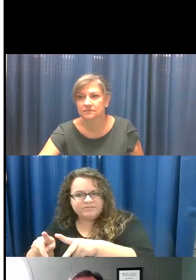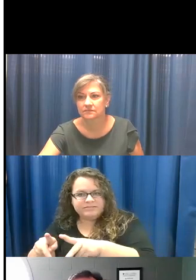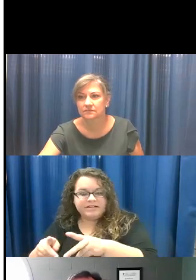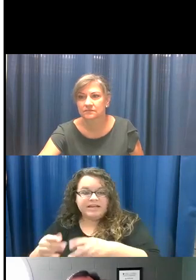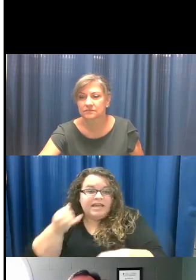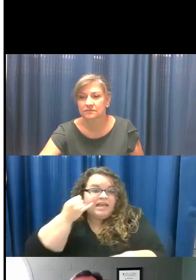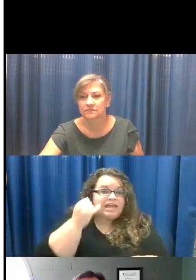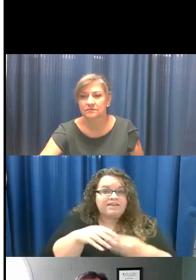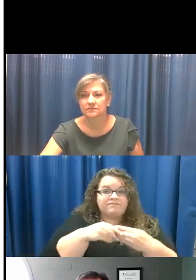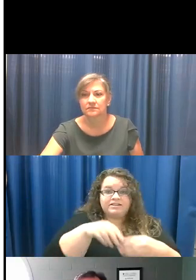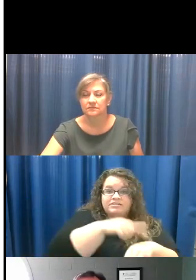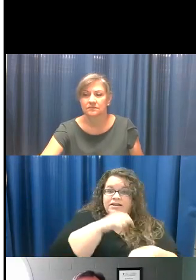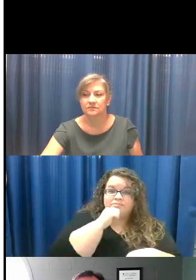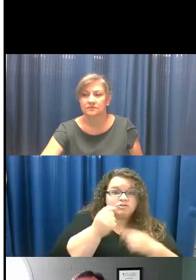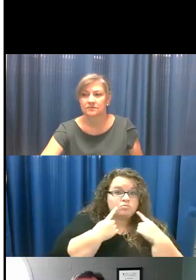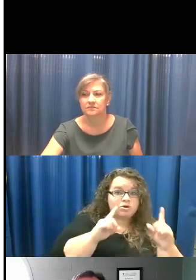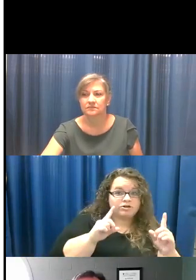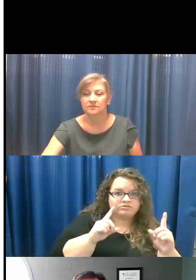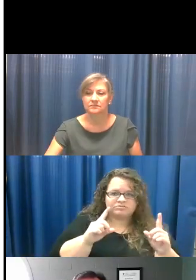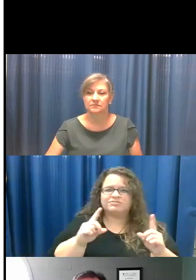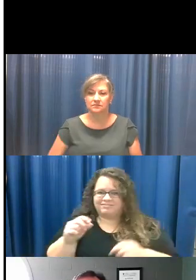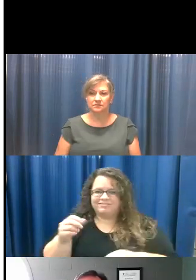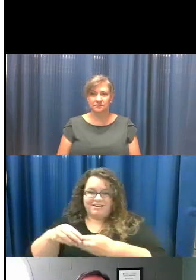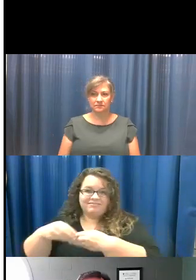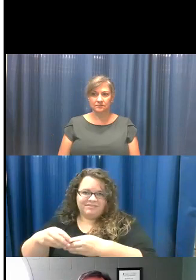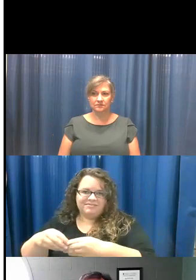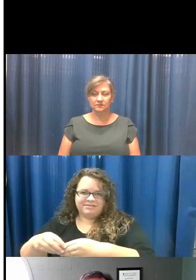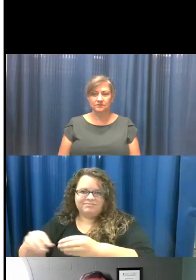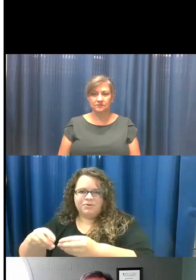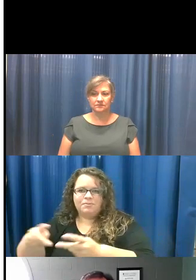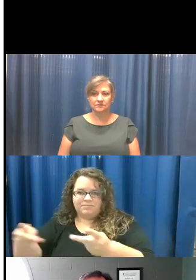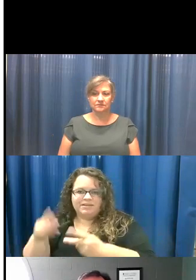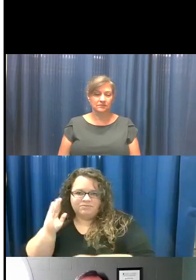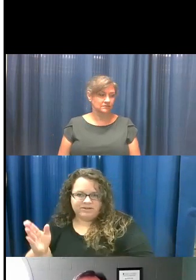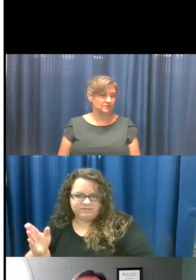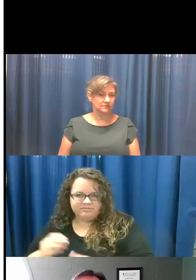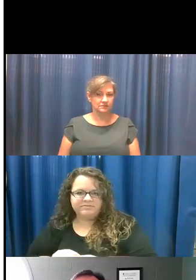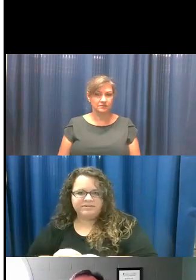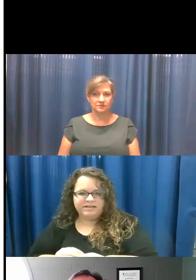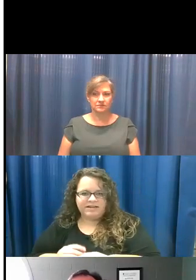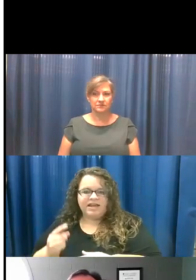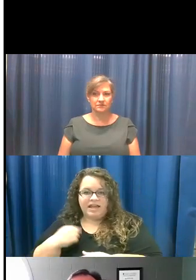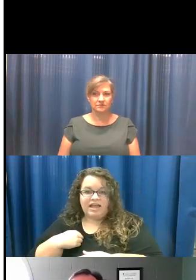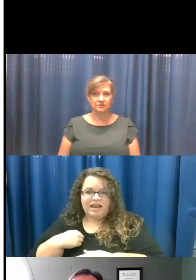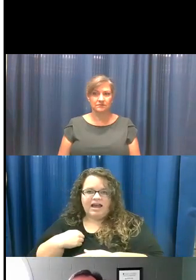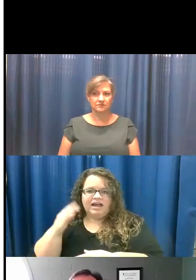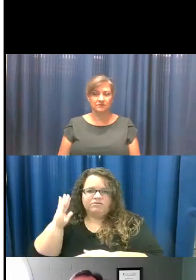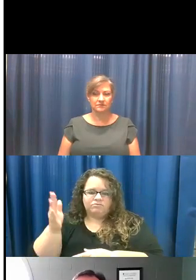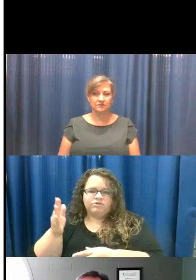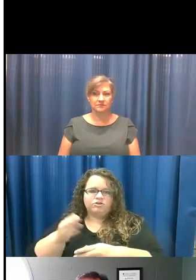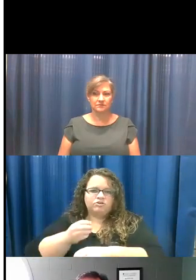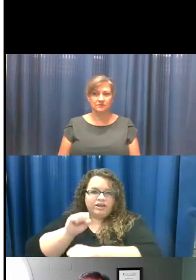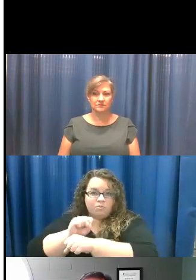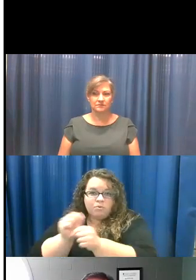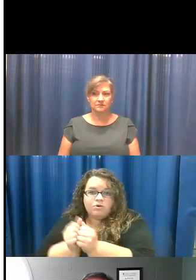place does. And if you want to work remotely a couple of days a week, I'm willing to work with you and we'll try to figure this out. I think